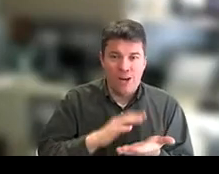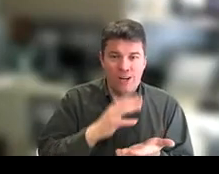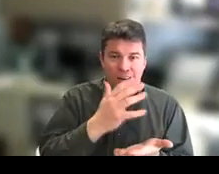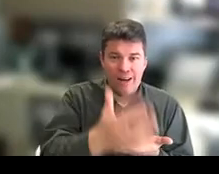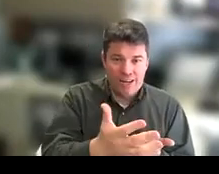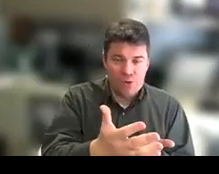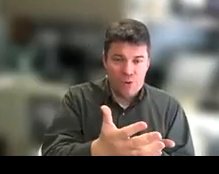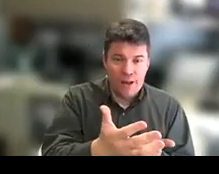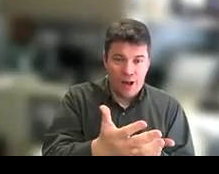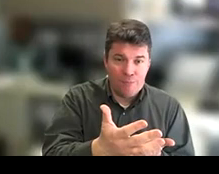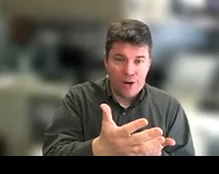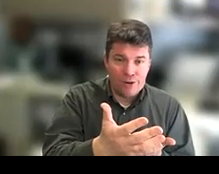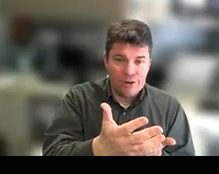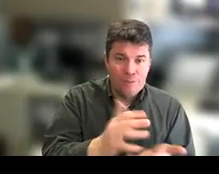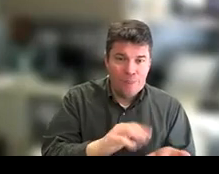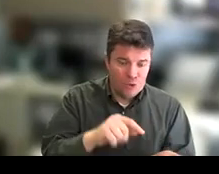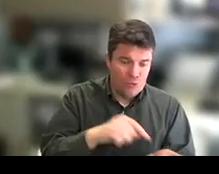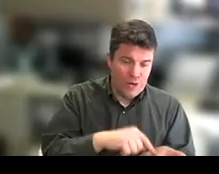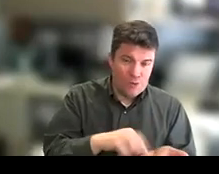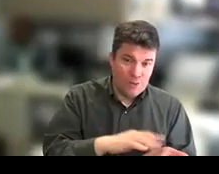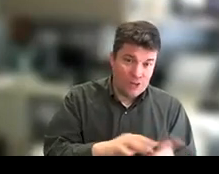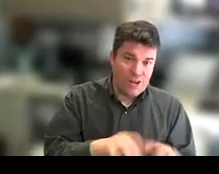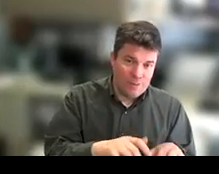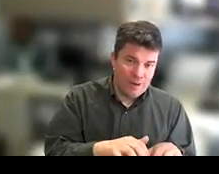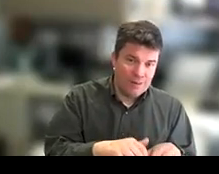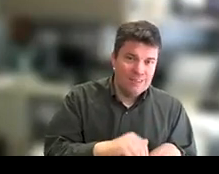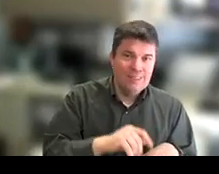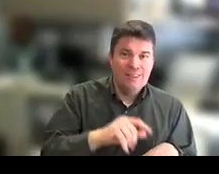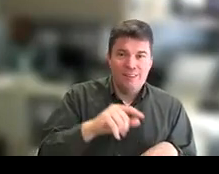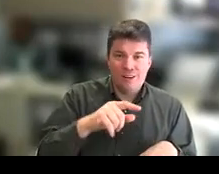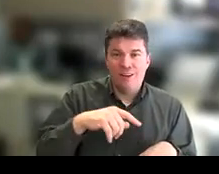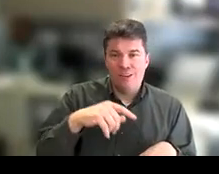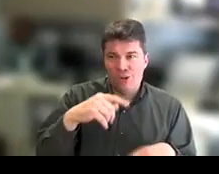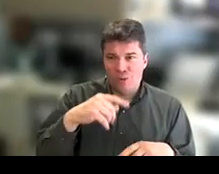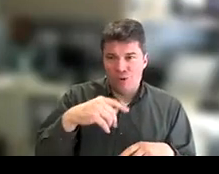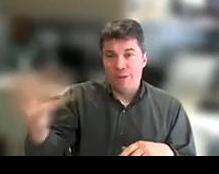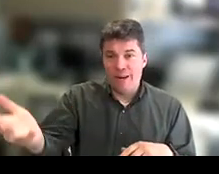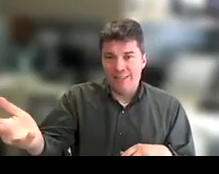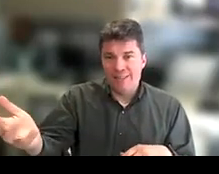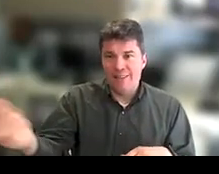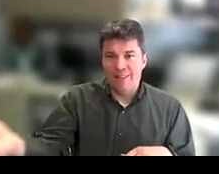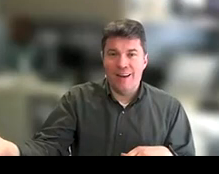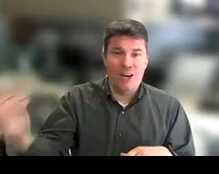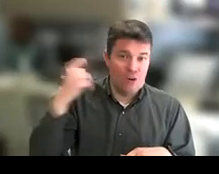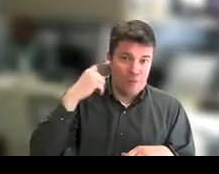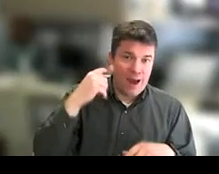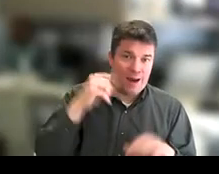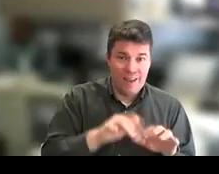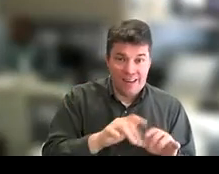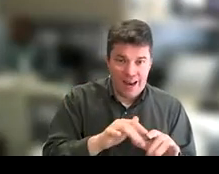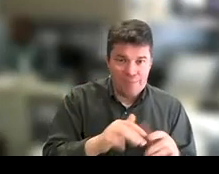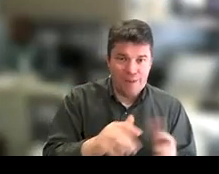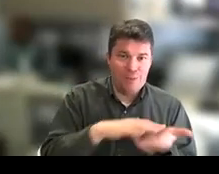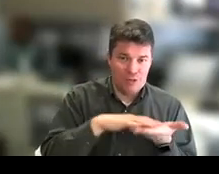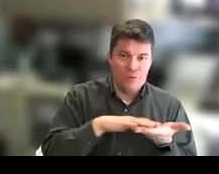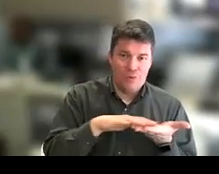call, they're actually connecting to a relay operator who reads what they're typing, and the interpreter speaks, and then they hear it back